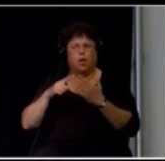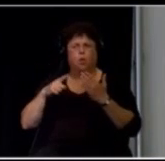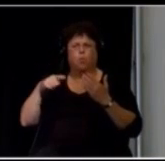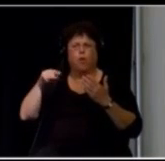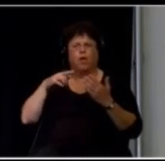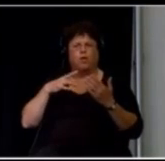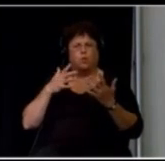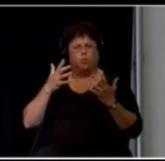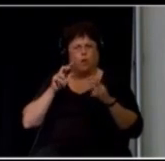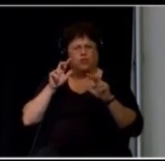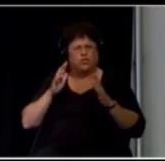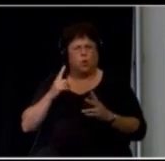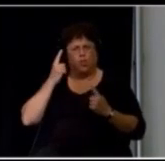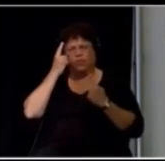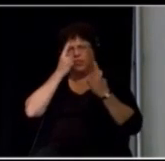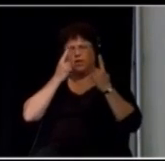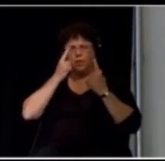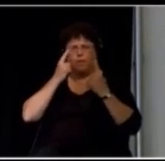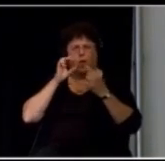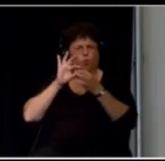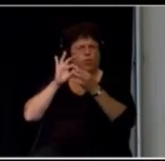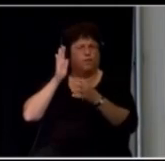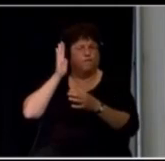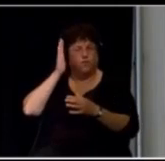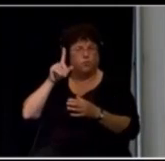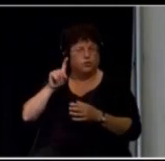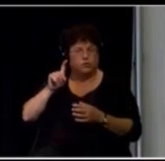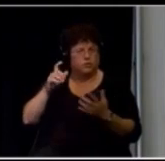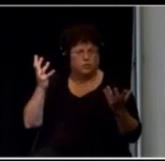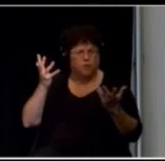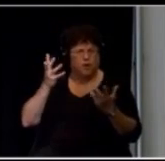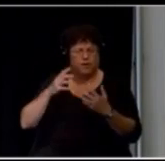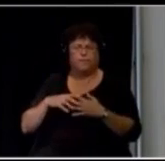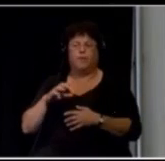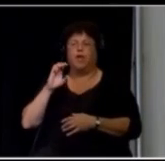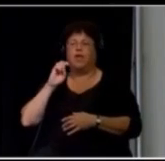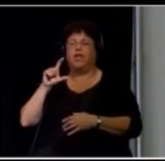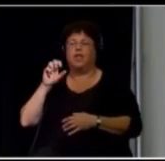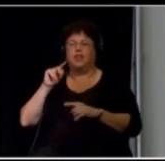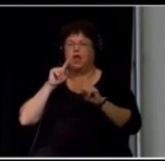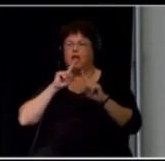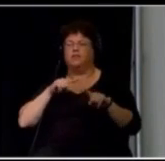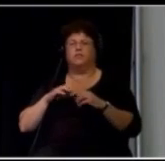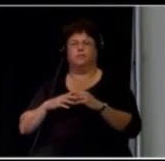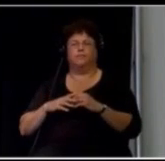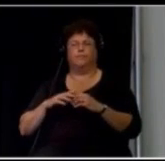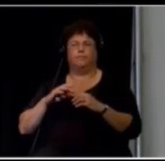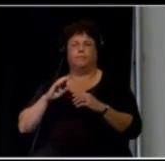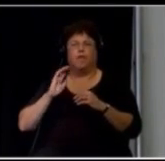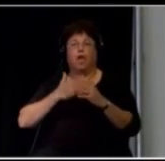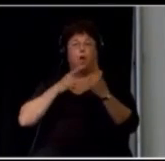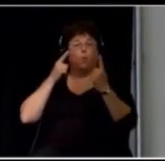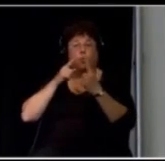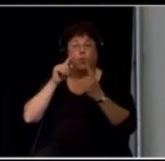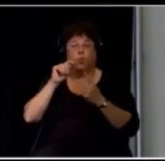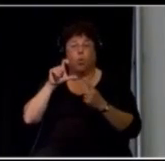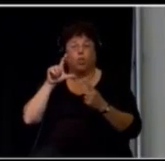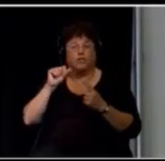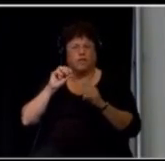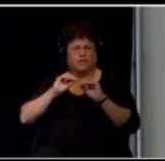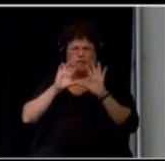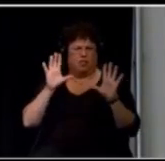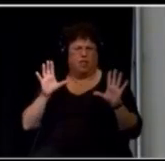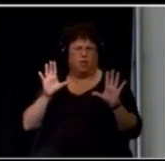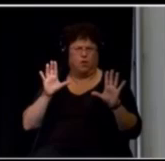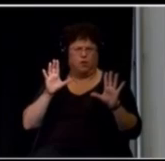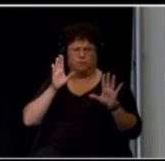to think about in terms of the future? Sure. Well, I mean, our goal at Tesla is pretty straightforward. It's